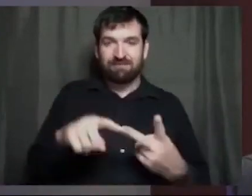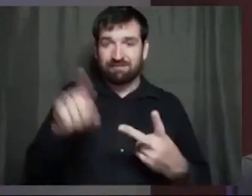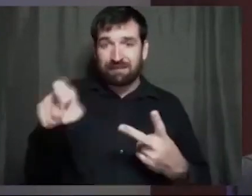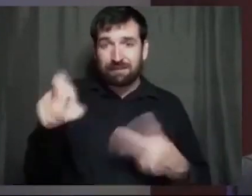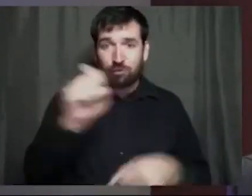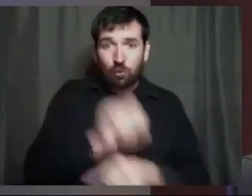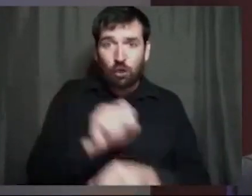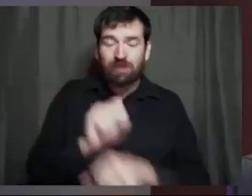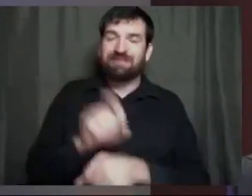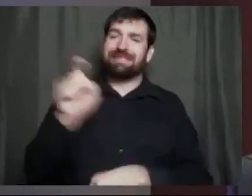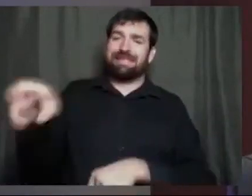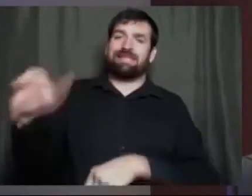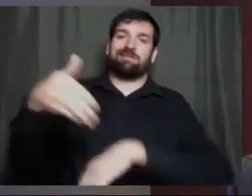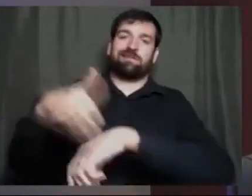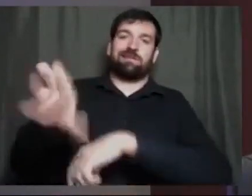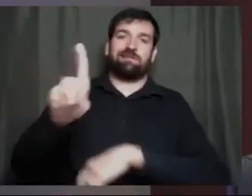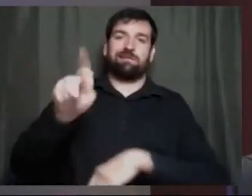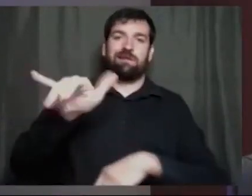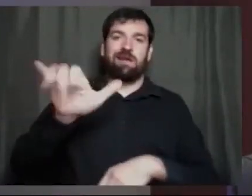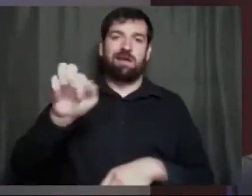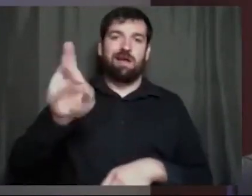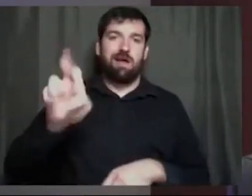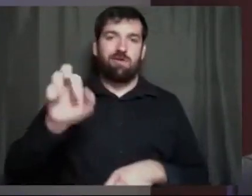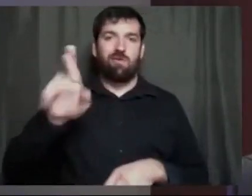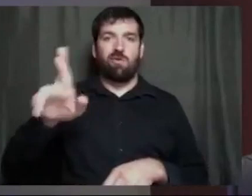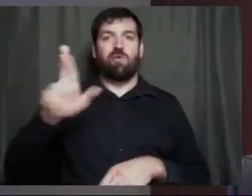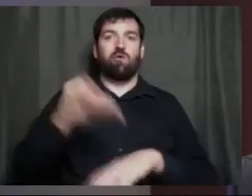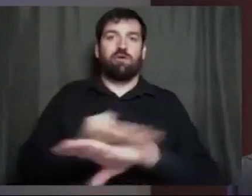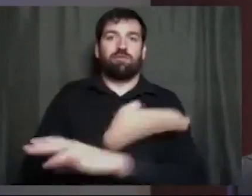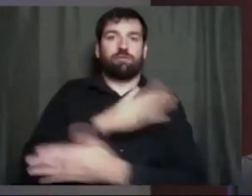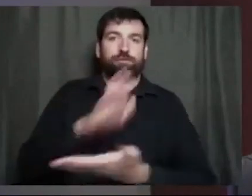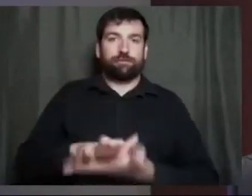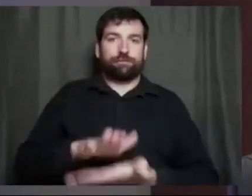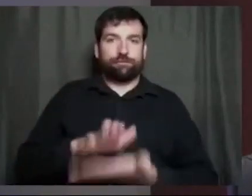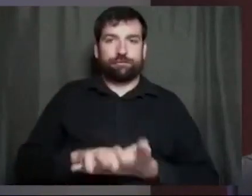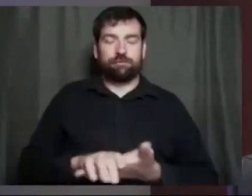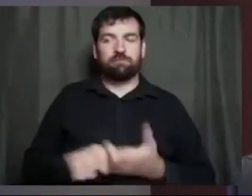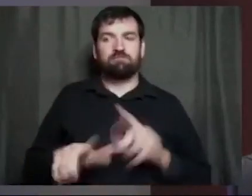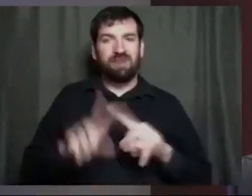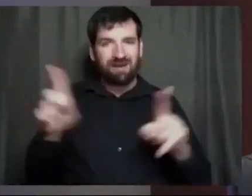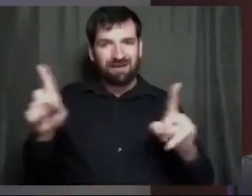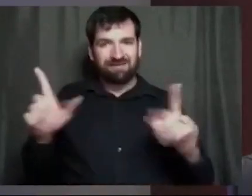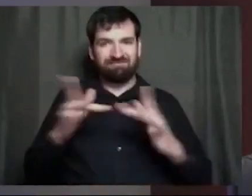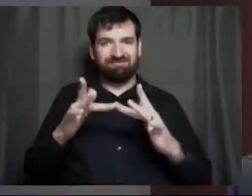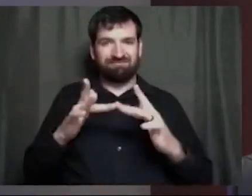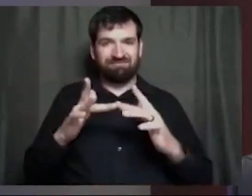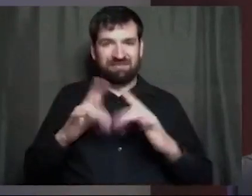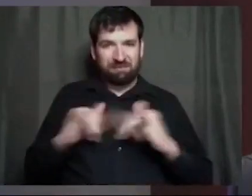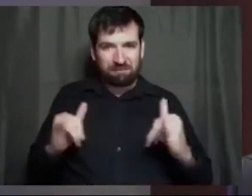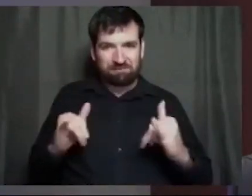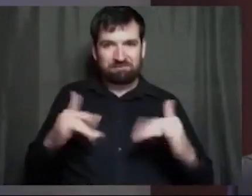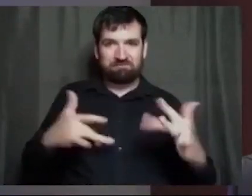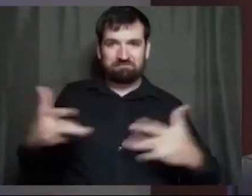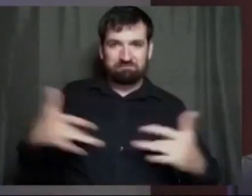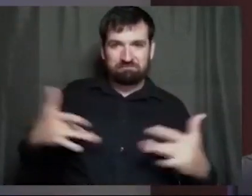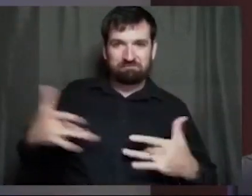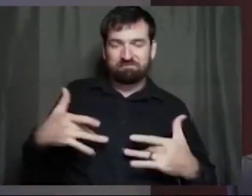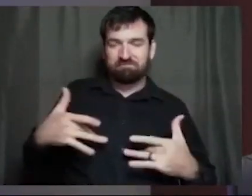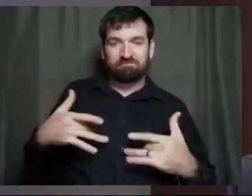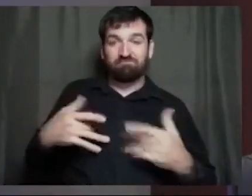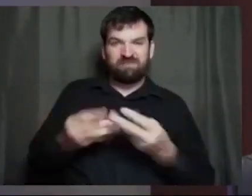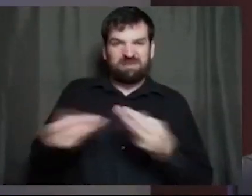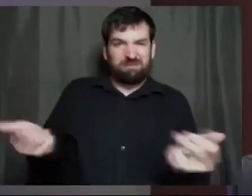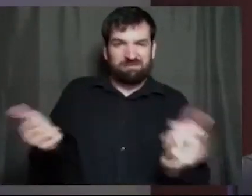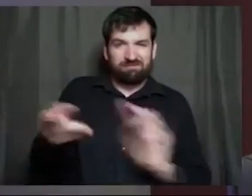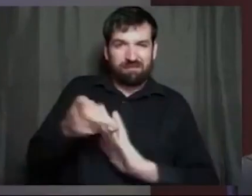daycare or preschool or whatever, and they're worried that the mitigation measures at that place are not really up to the standards that